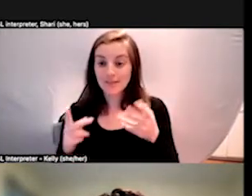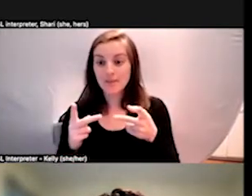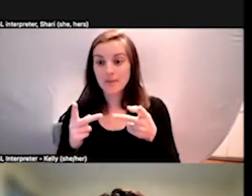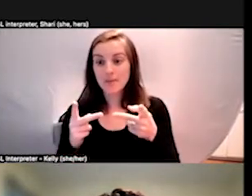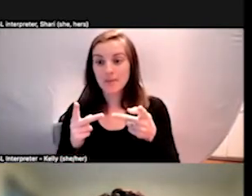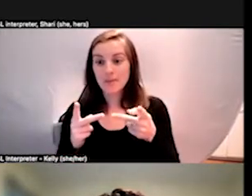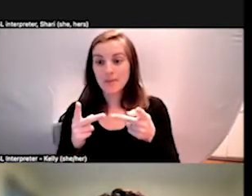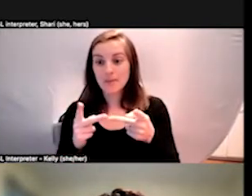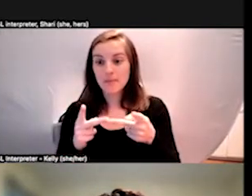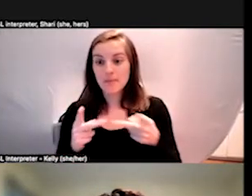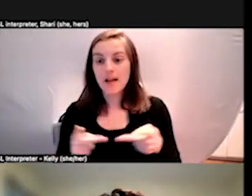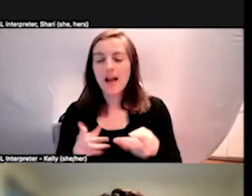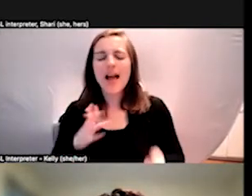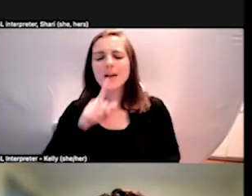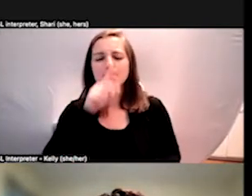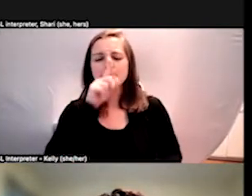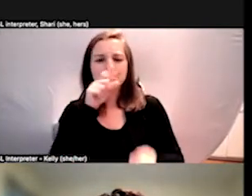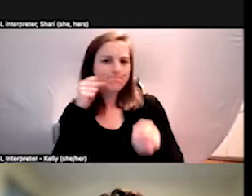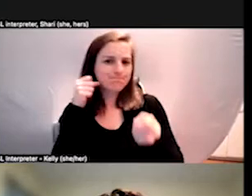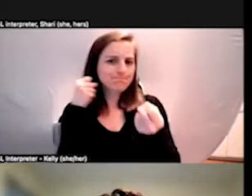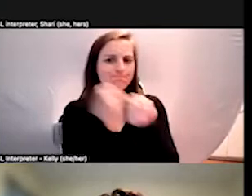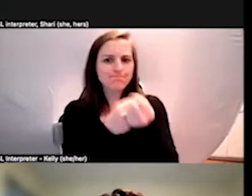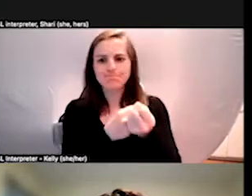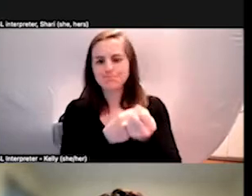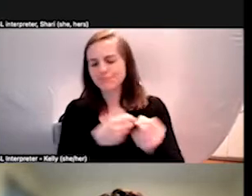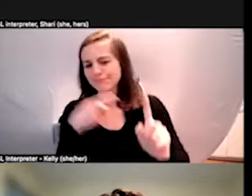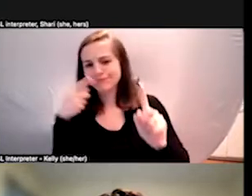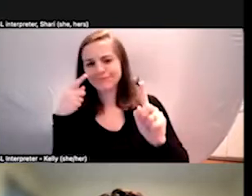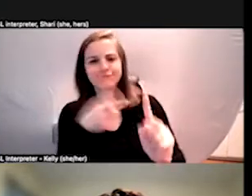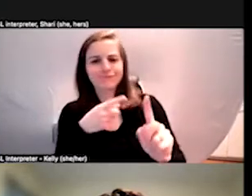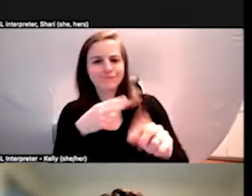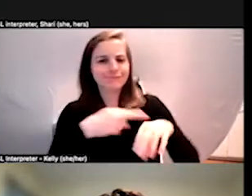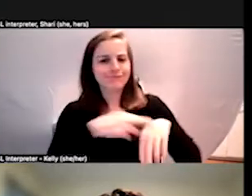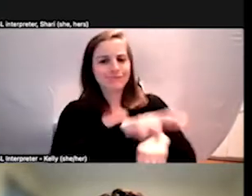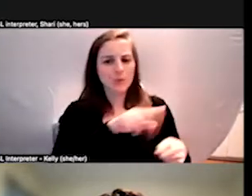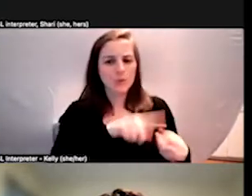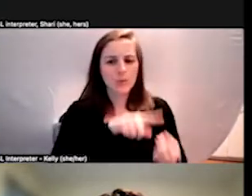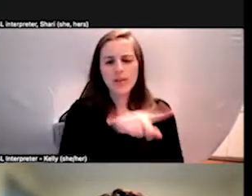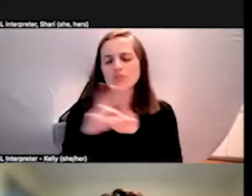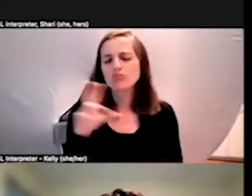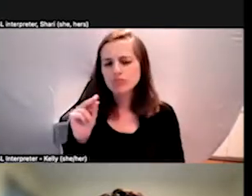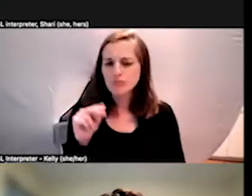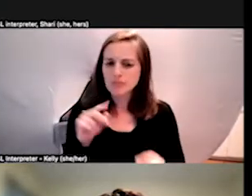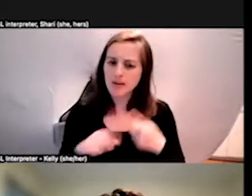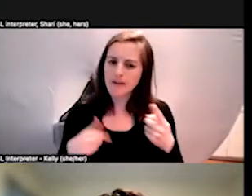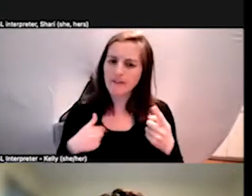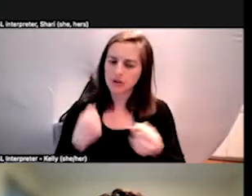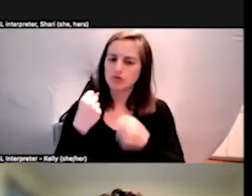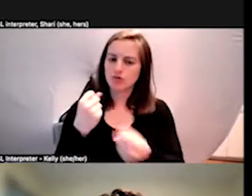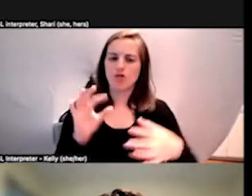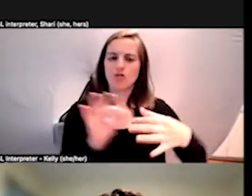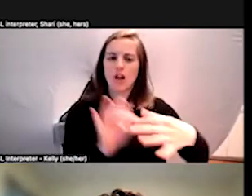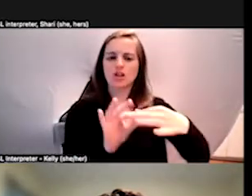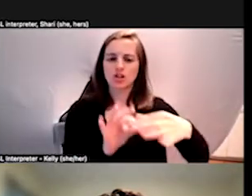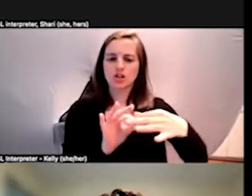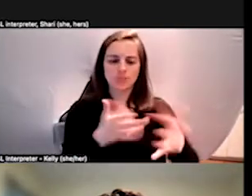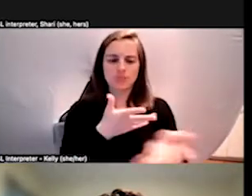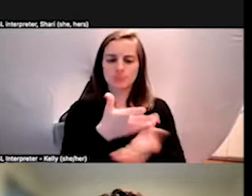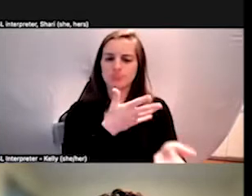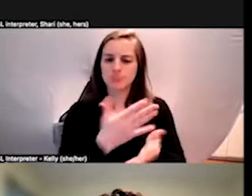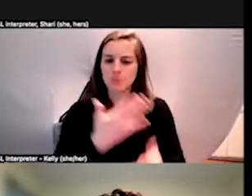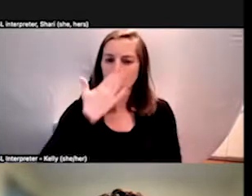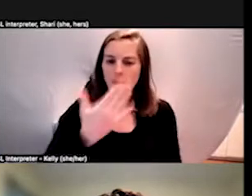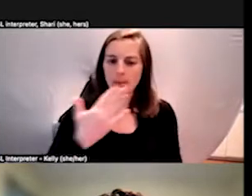don't necessarily endorse any of these places, but we have strong relationships and have connected with them in the past. And so that speaks to